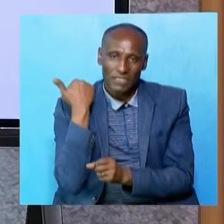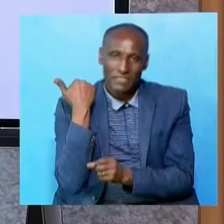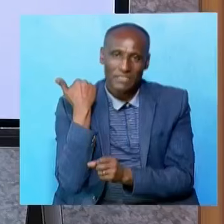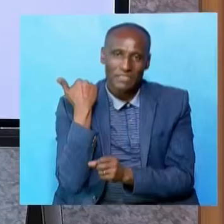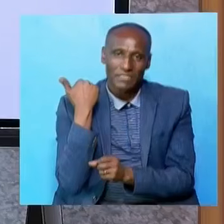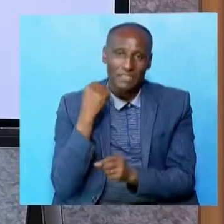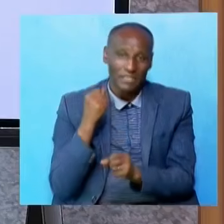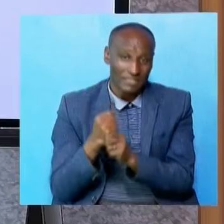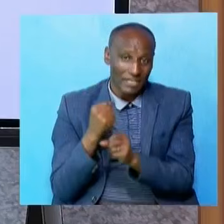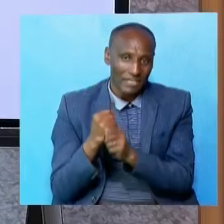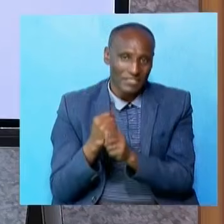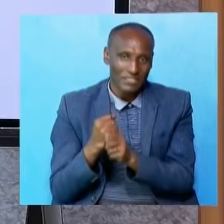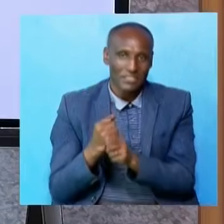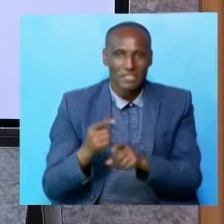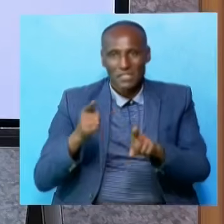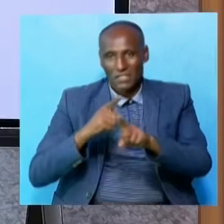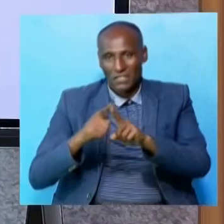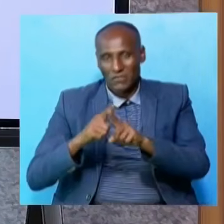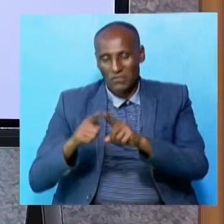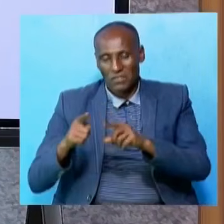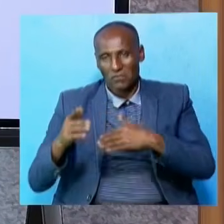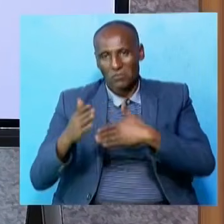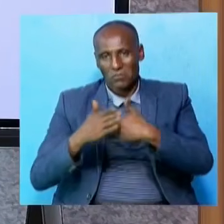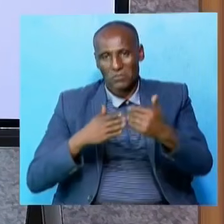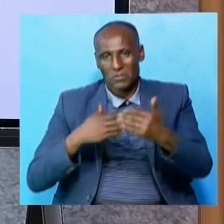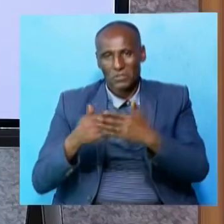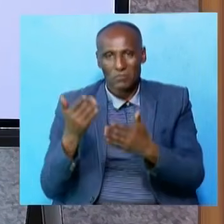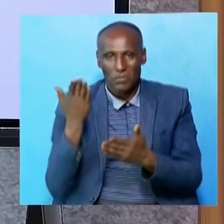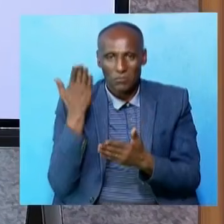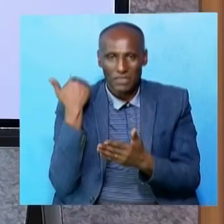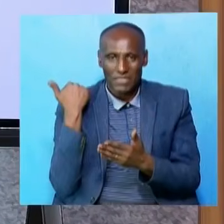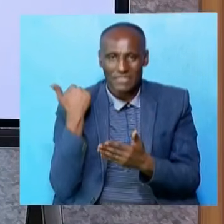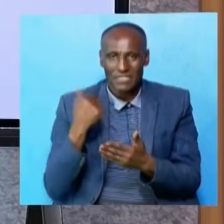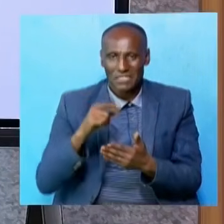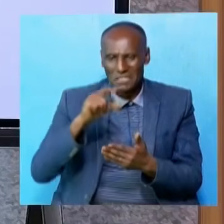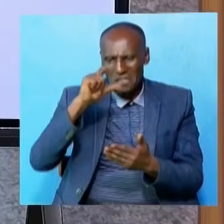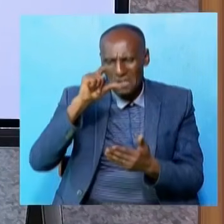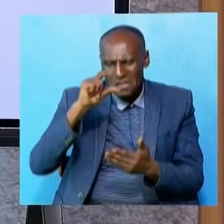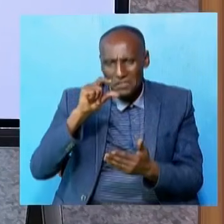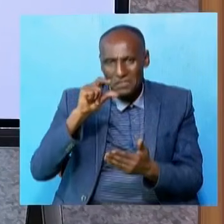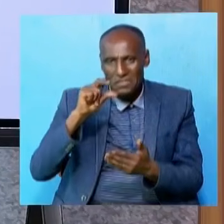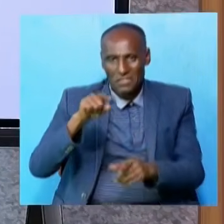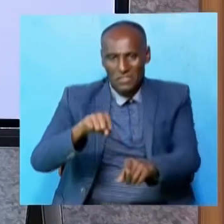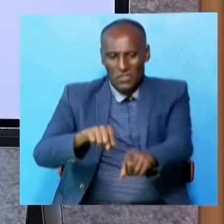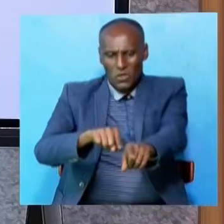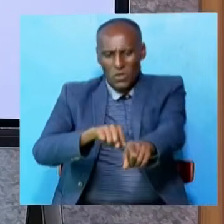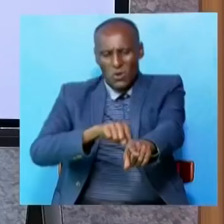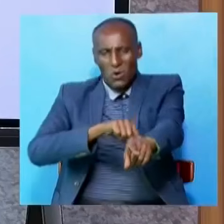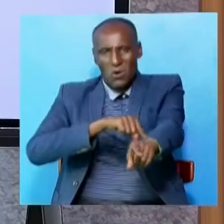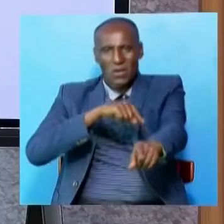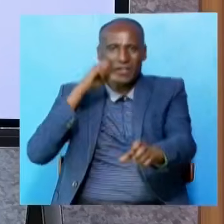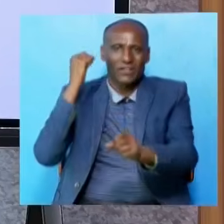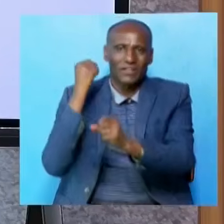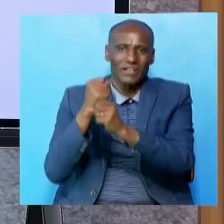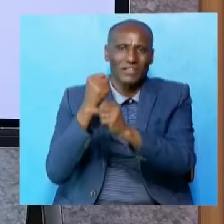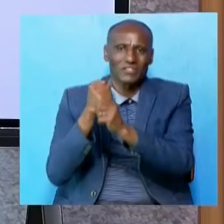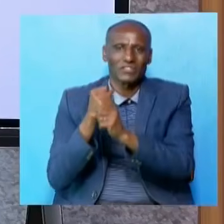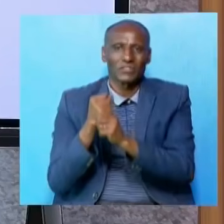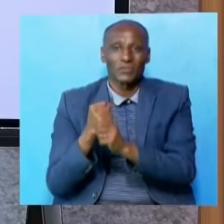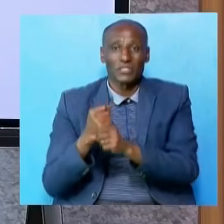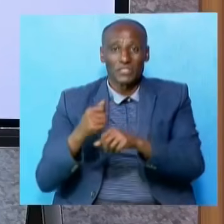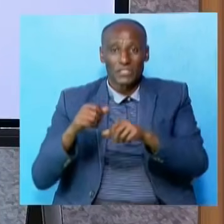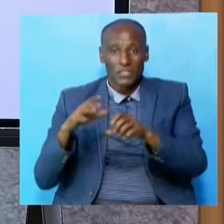that action is different from the simple past because it is a little bit what? Longer action, or the action took what?